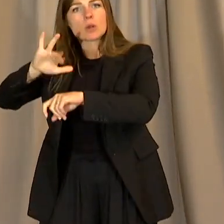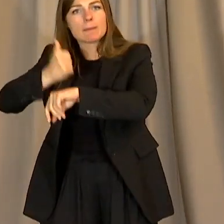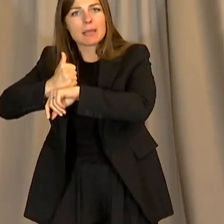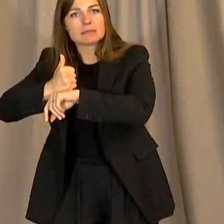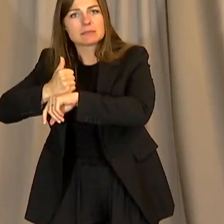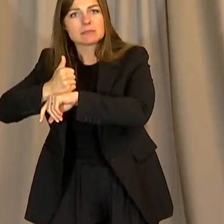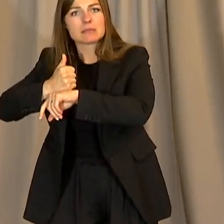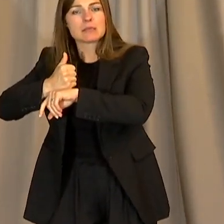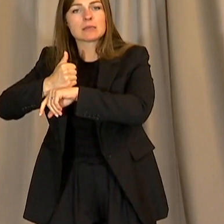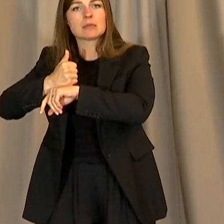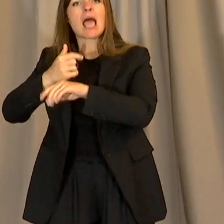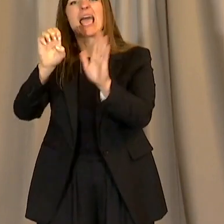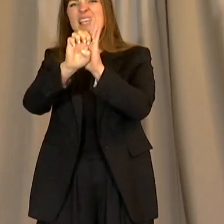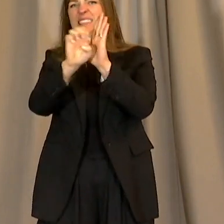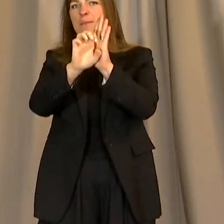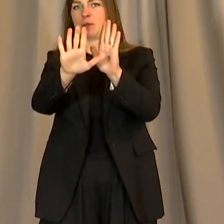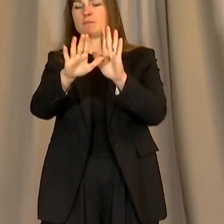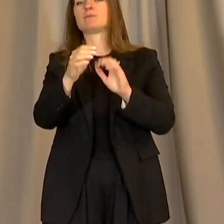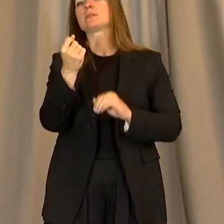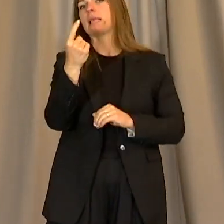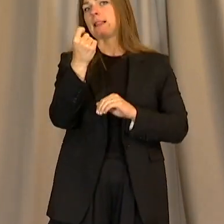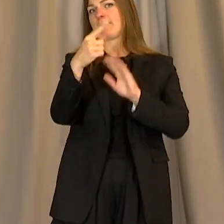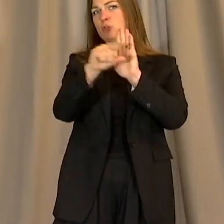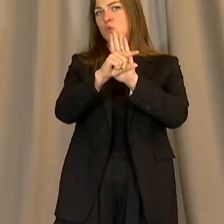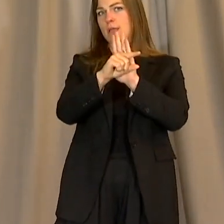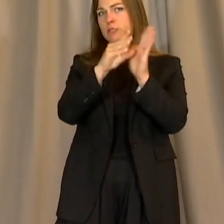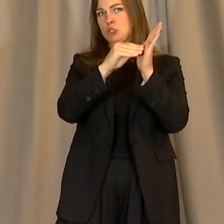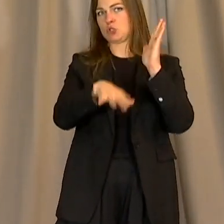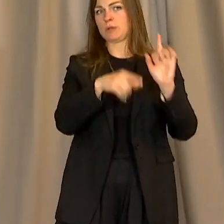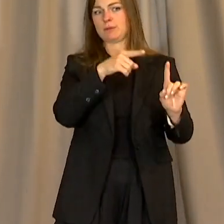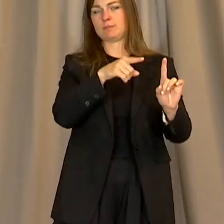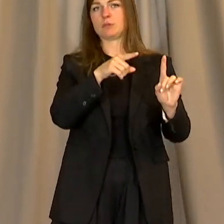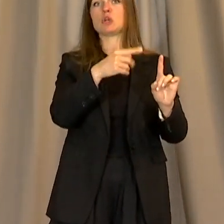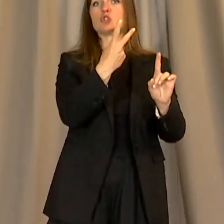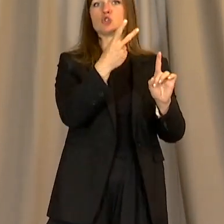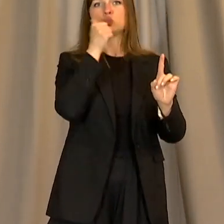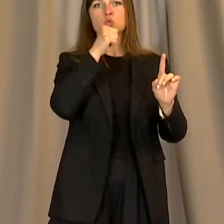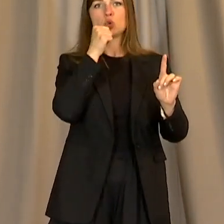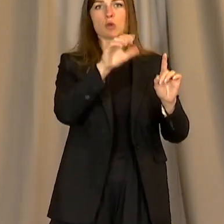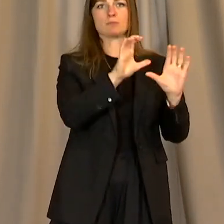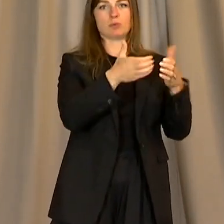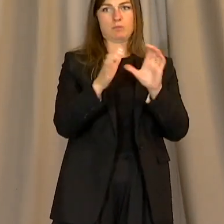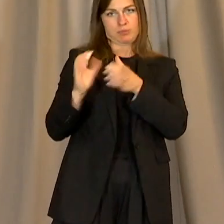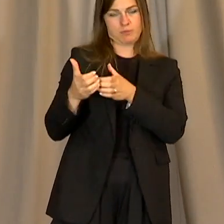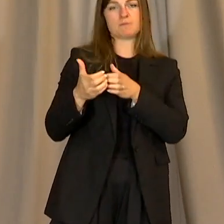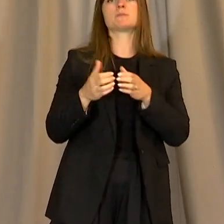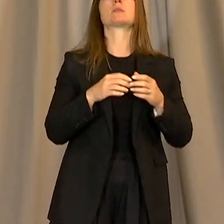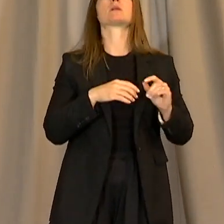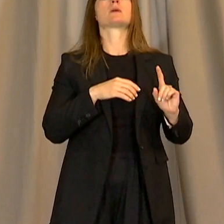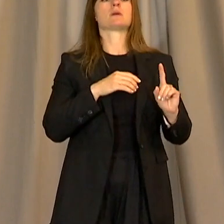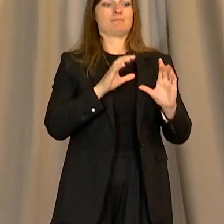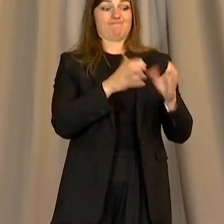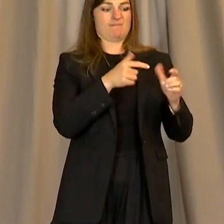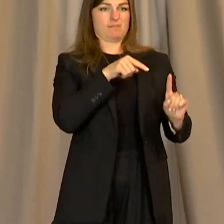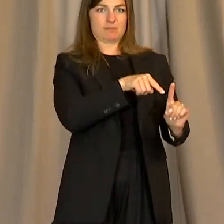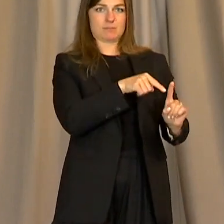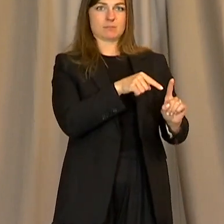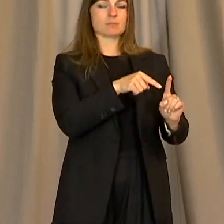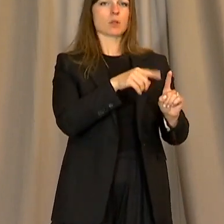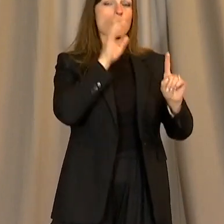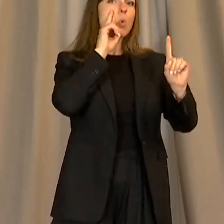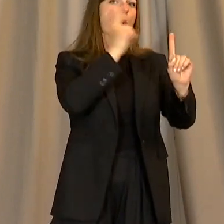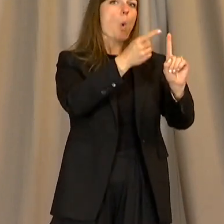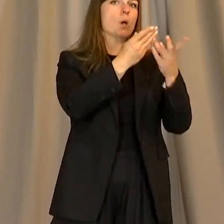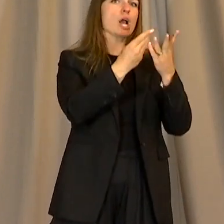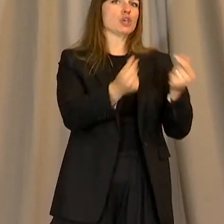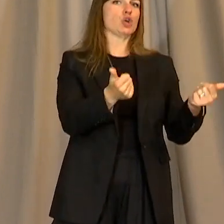were, I'll give you an example, 11th grade student dyad, two girls working on a cure. So